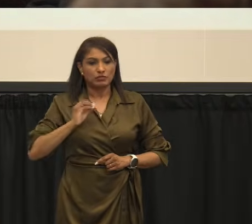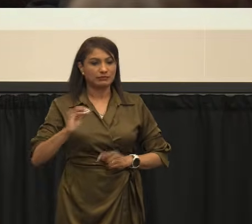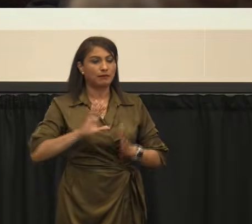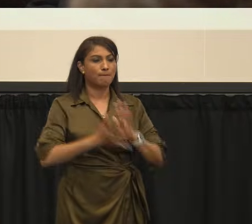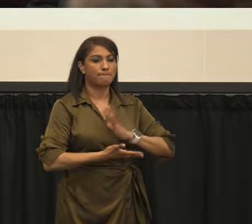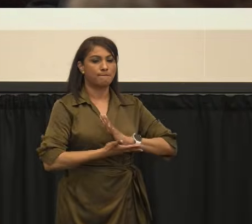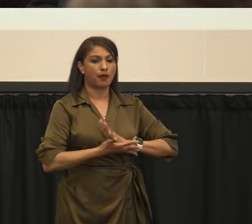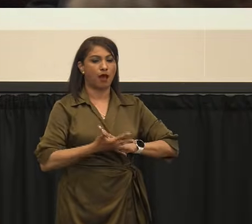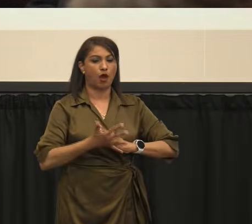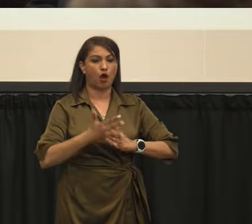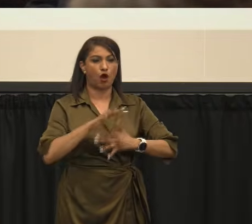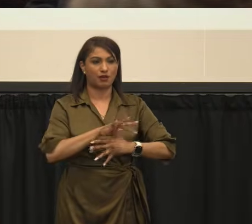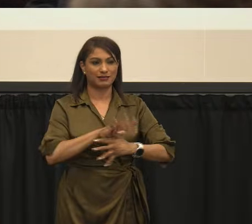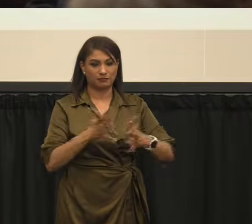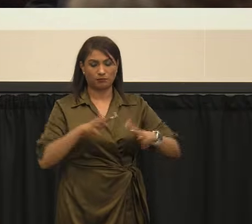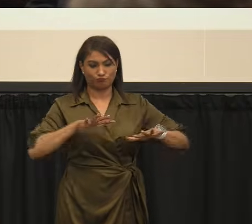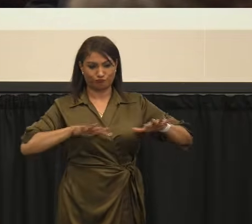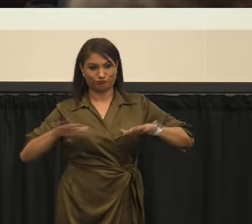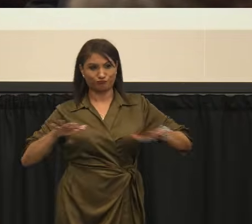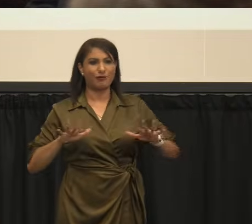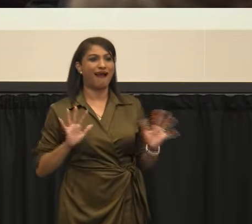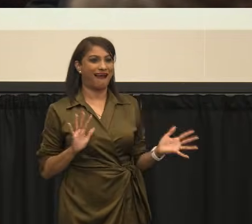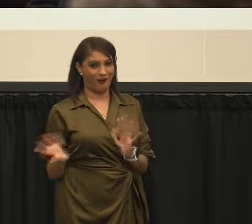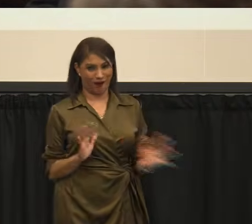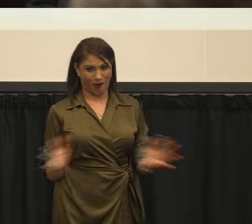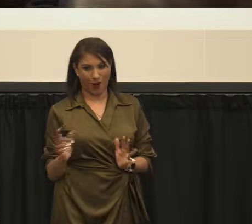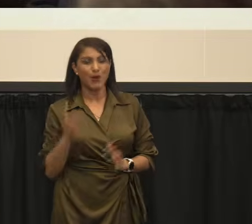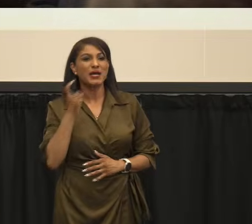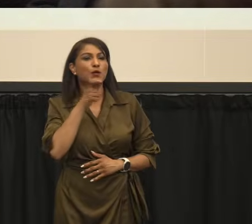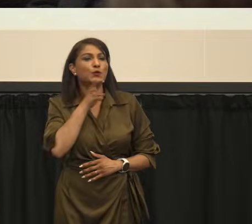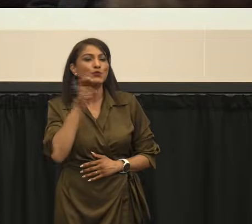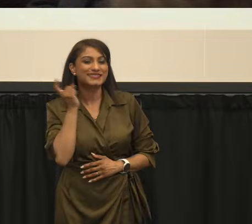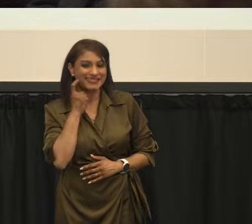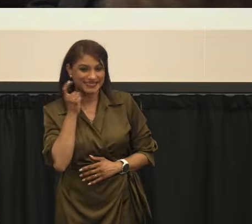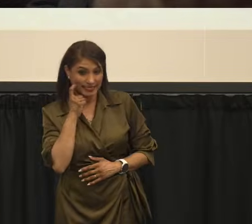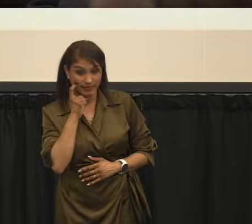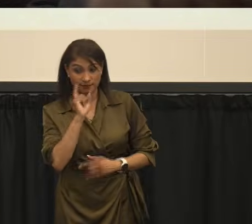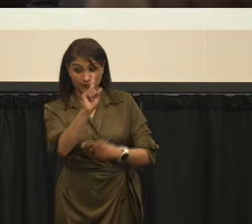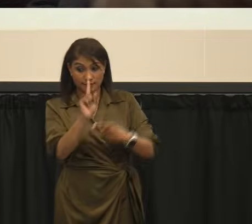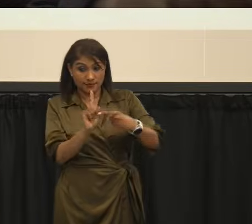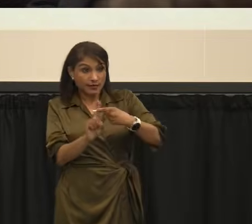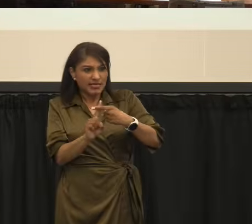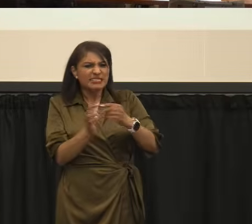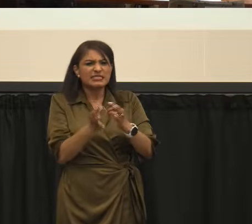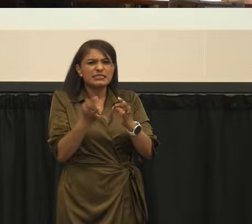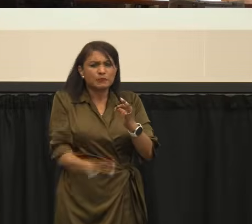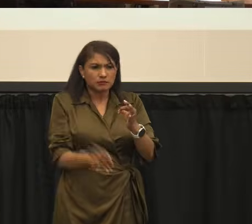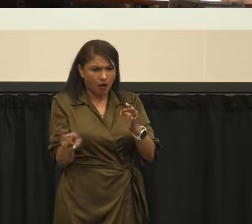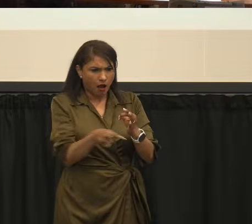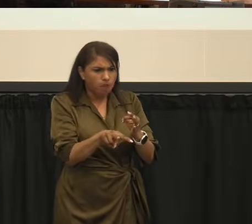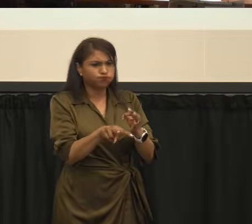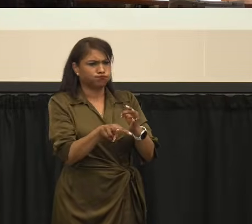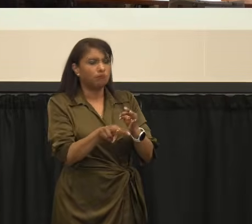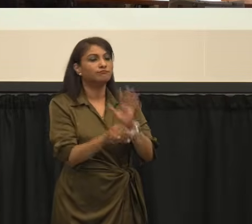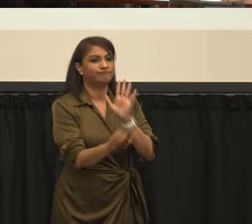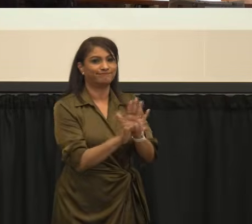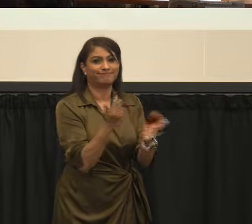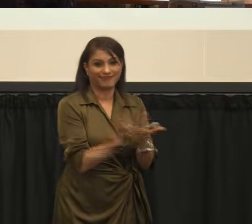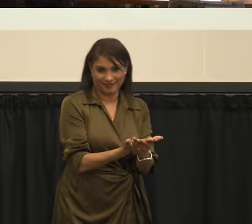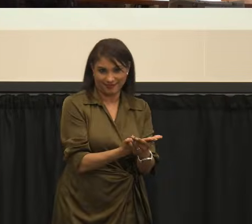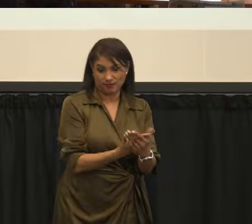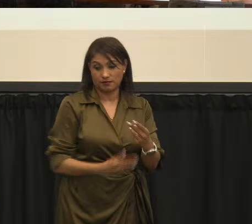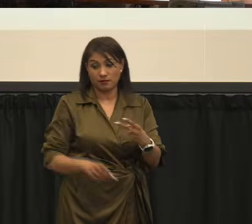well. We want to also prioritize the user experience to make sure that it's easy to use, that it's